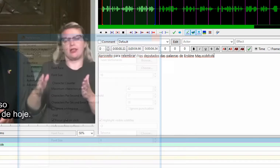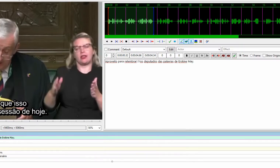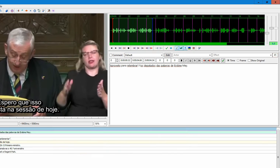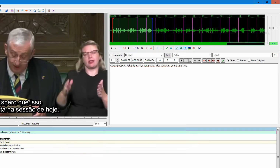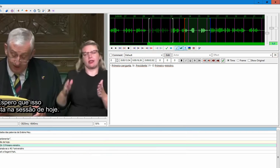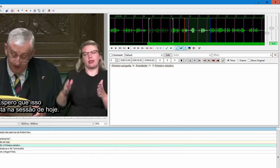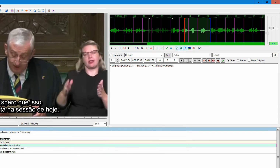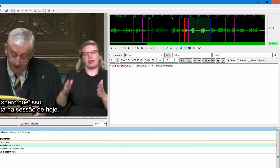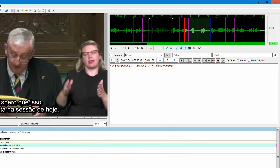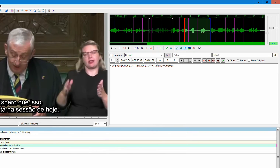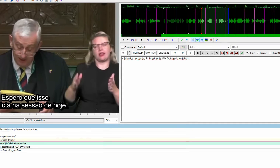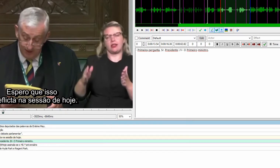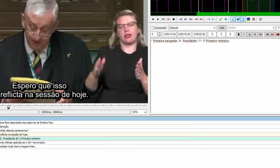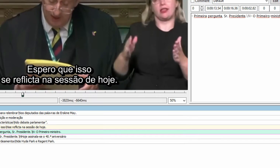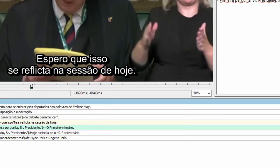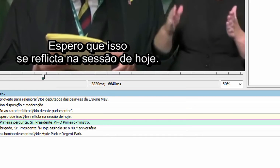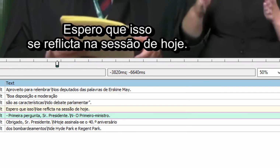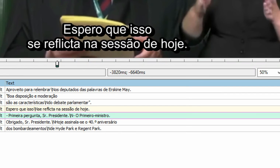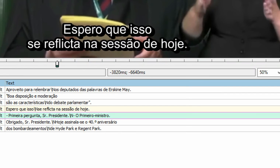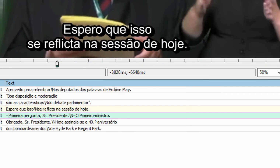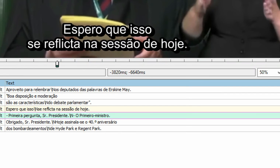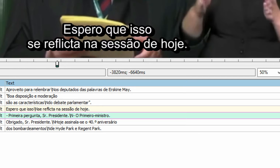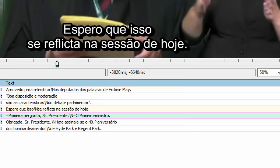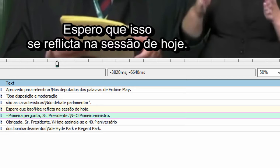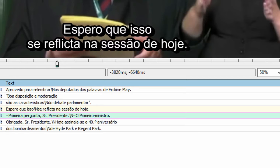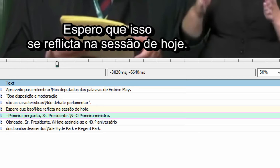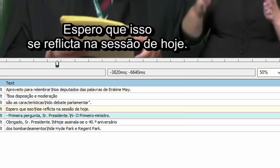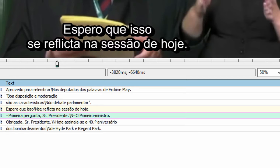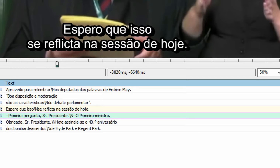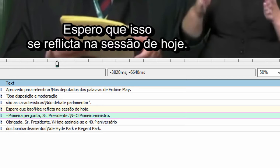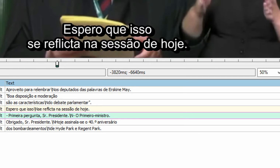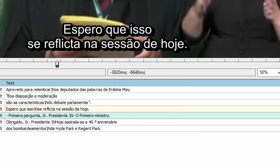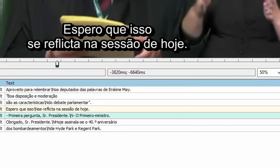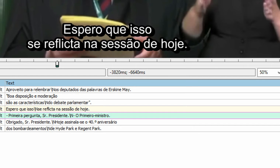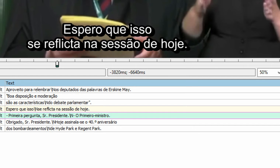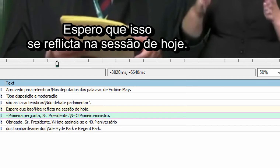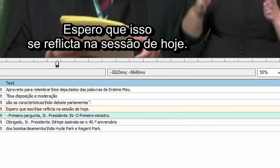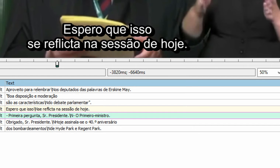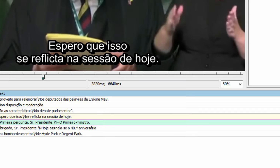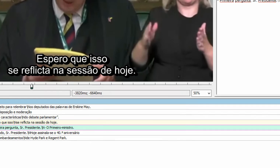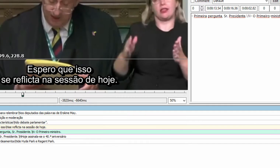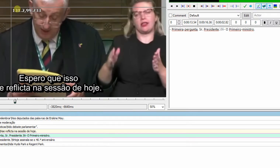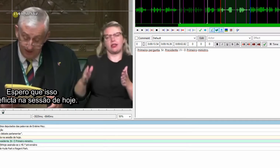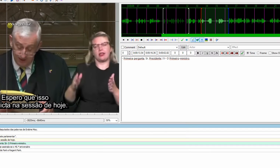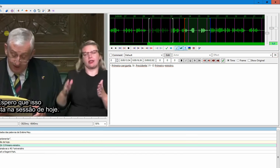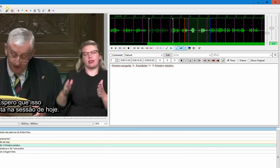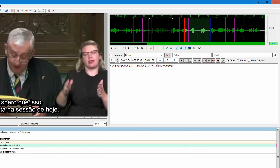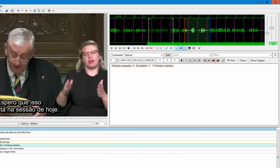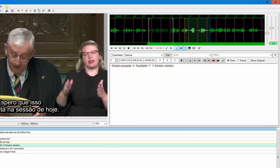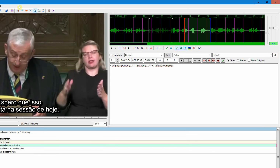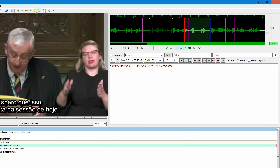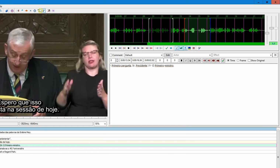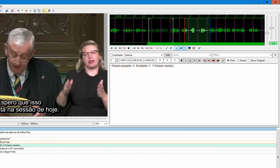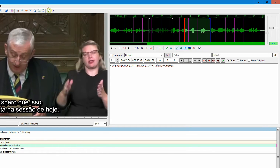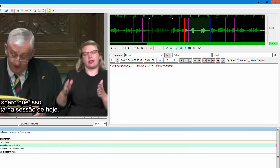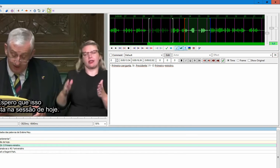of the project. And here in red is the characters per second. So when you go above 17 in this case, once